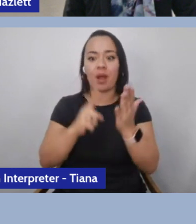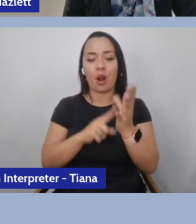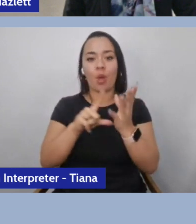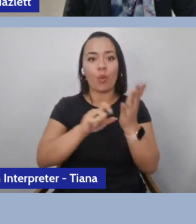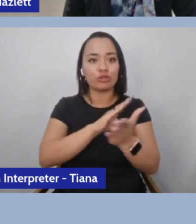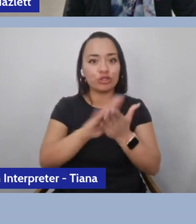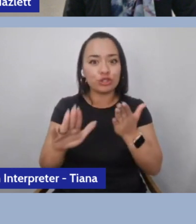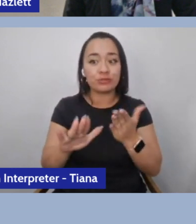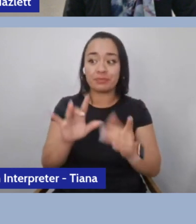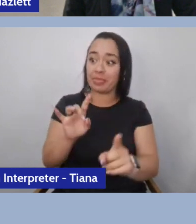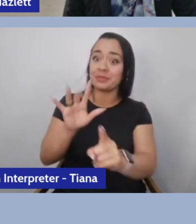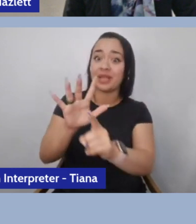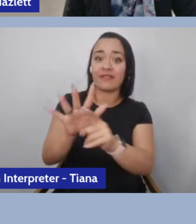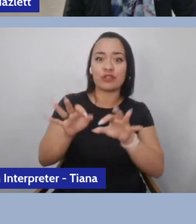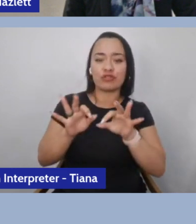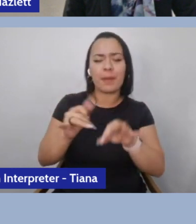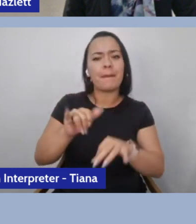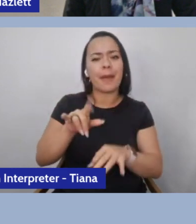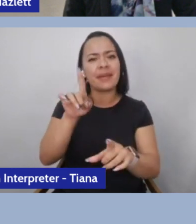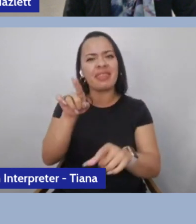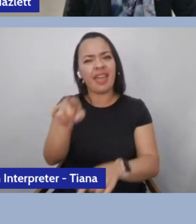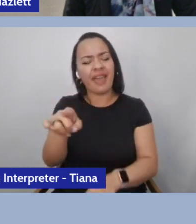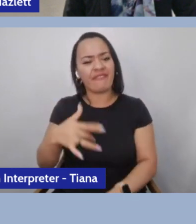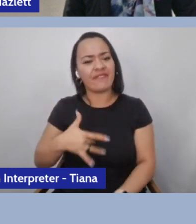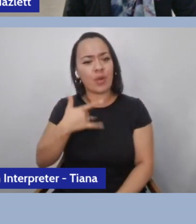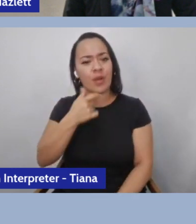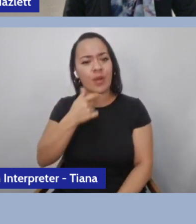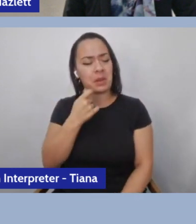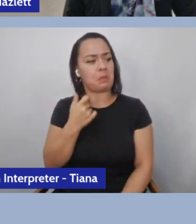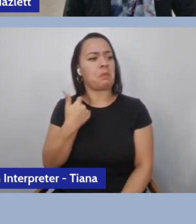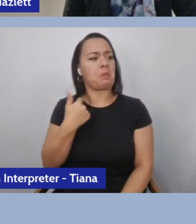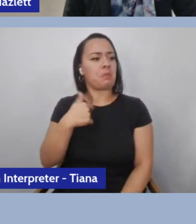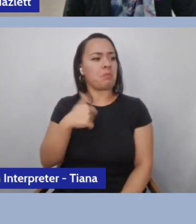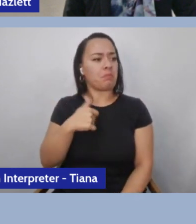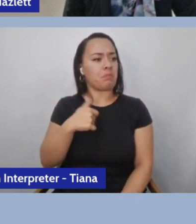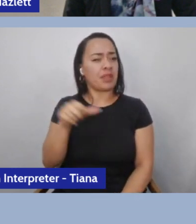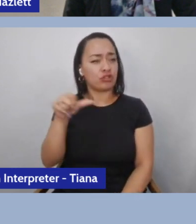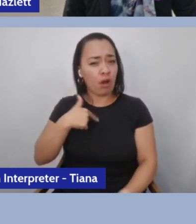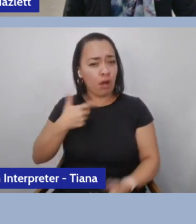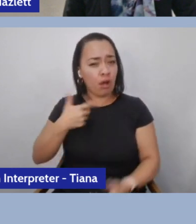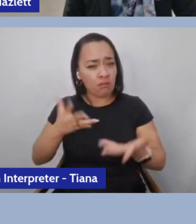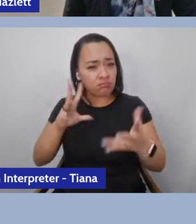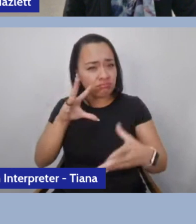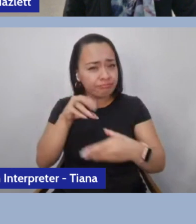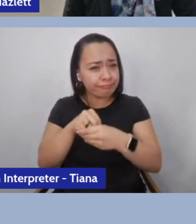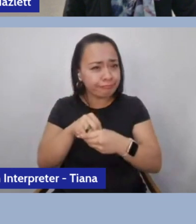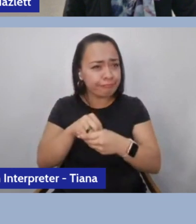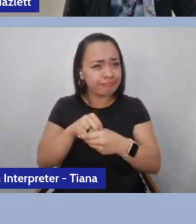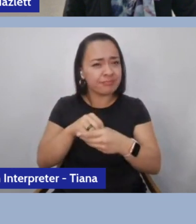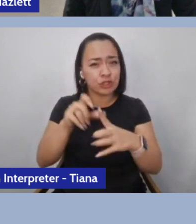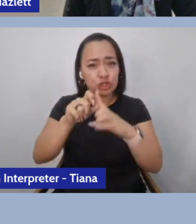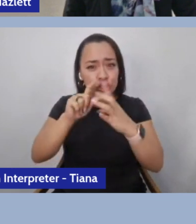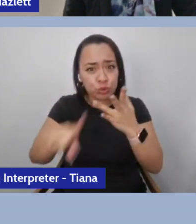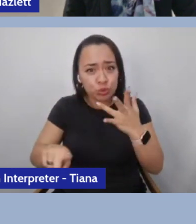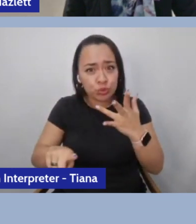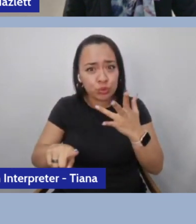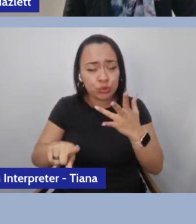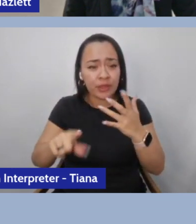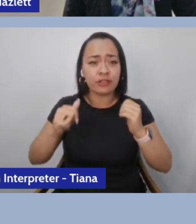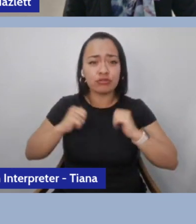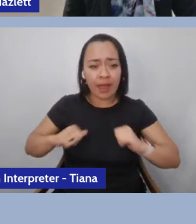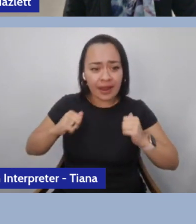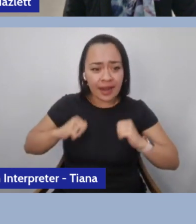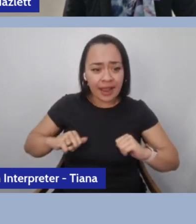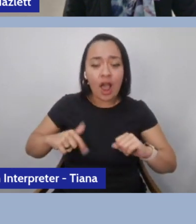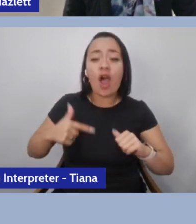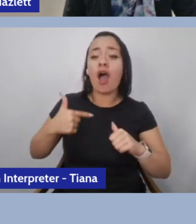and they might be thinking to themselves, should I do this training? And I'm part of the team to convince you to do so,